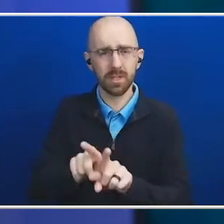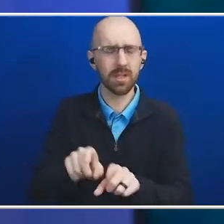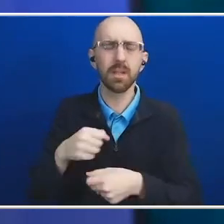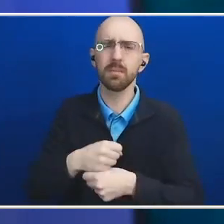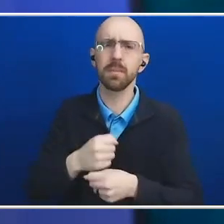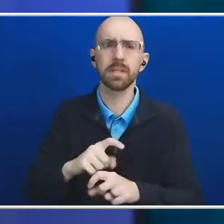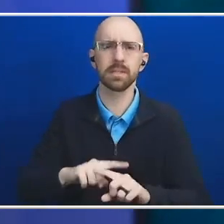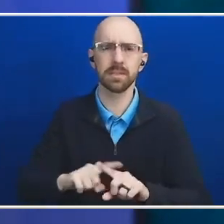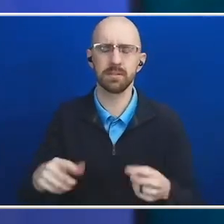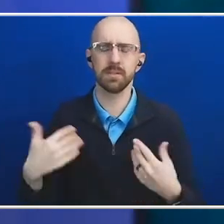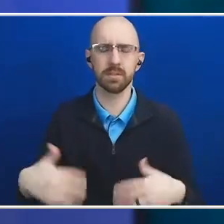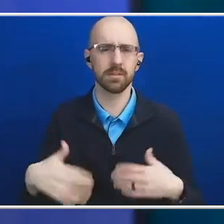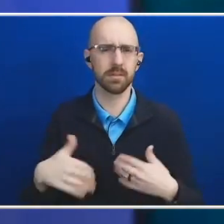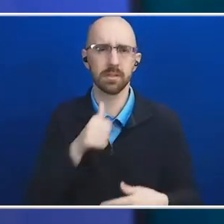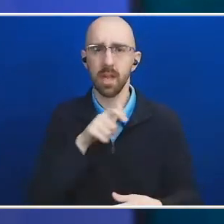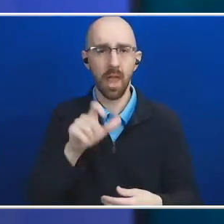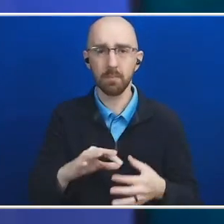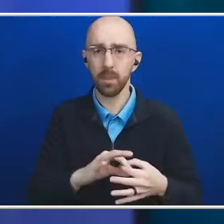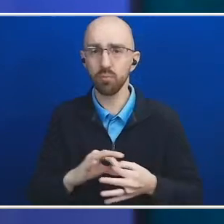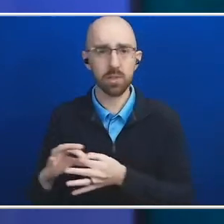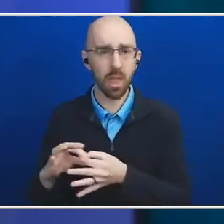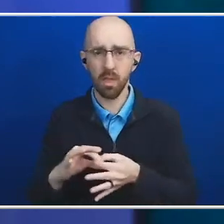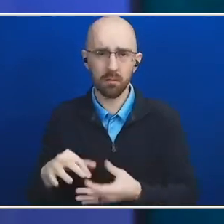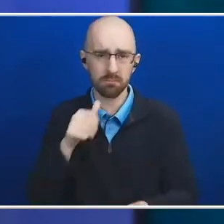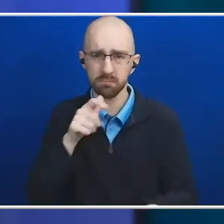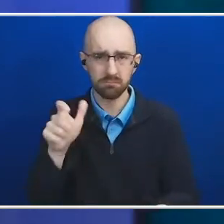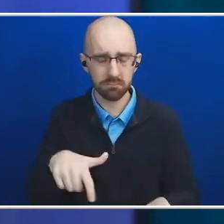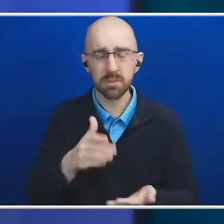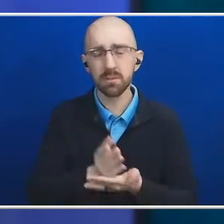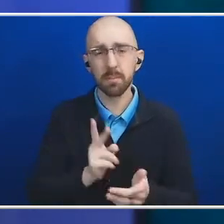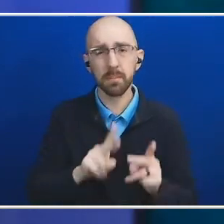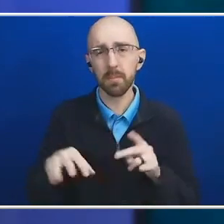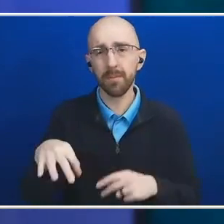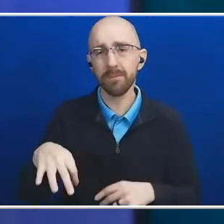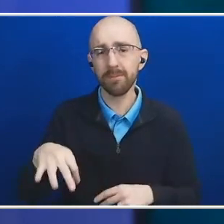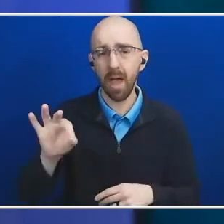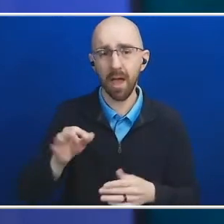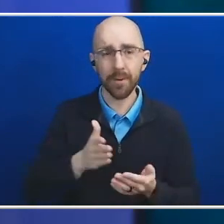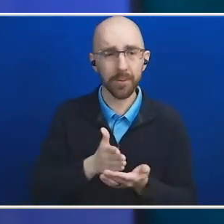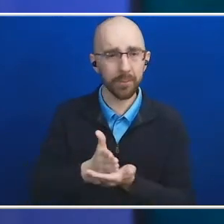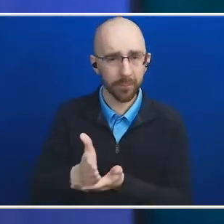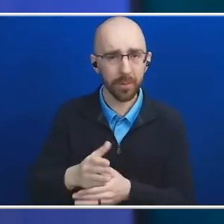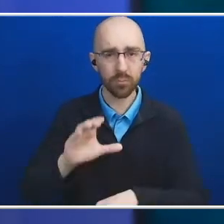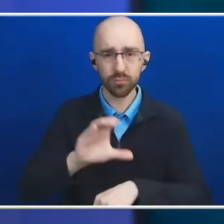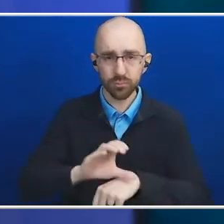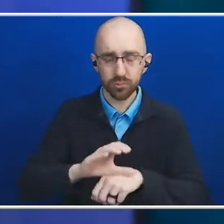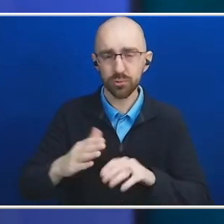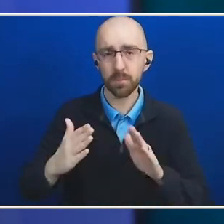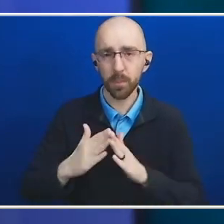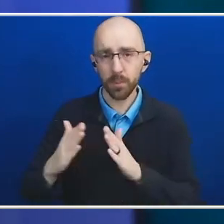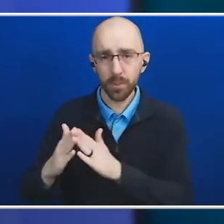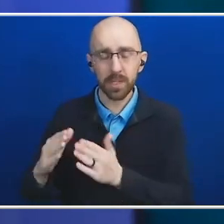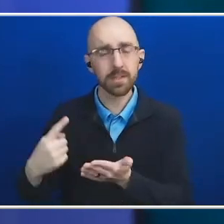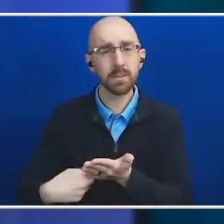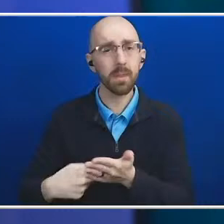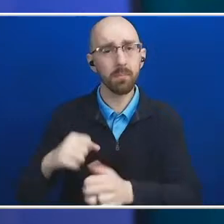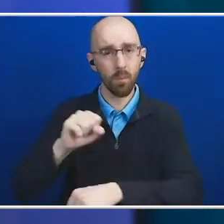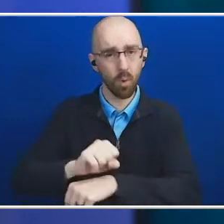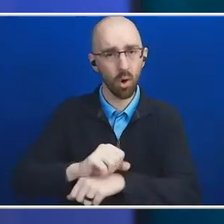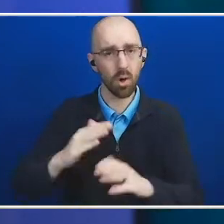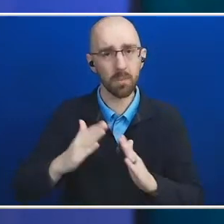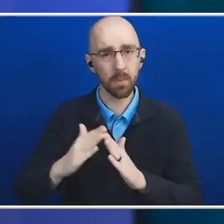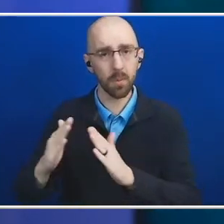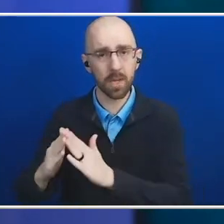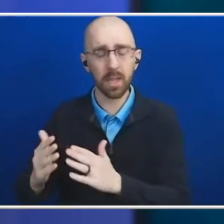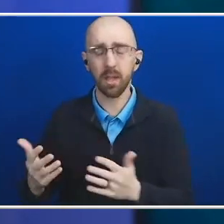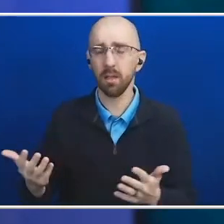you're related to. Some people find it through their church communities. Sometimes it's their work community. Sometimes